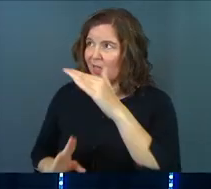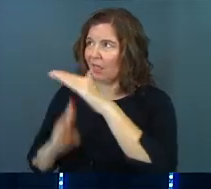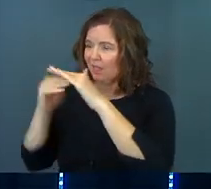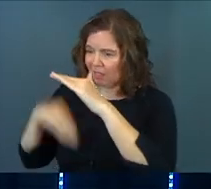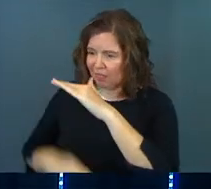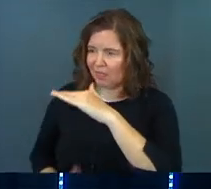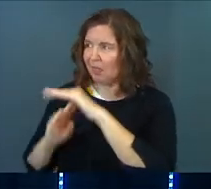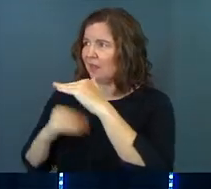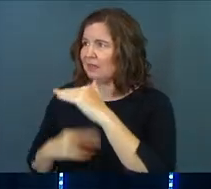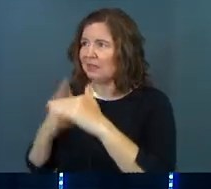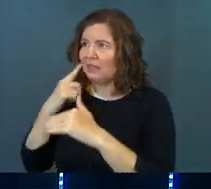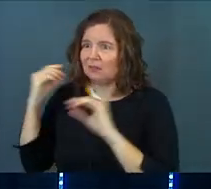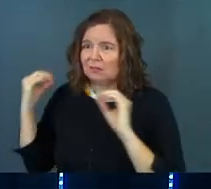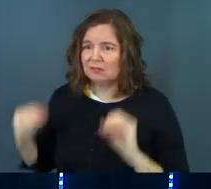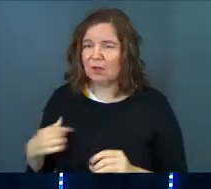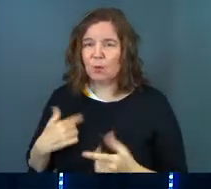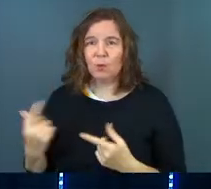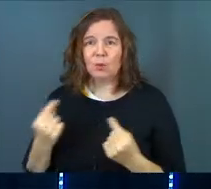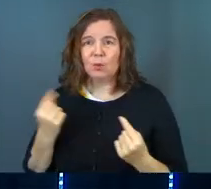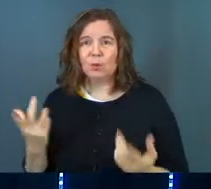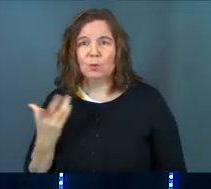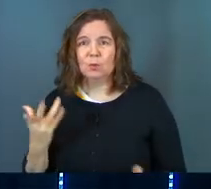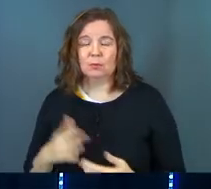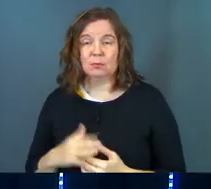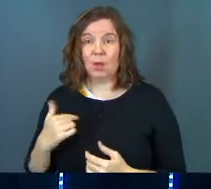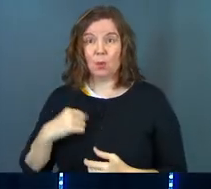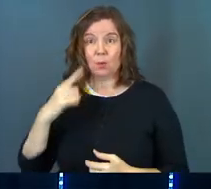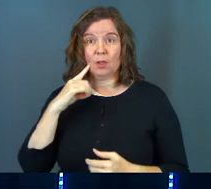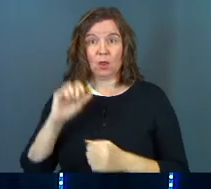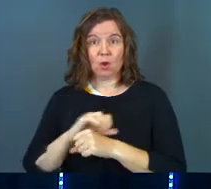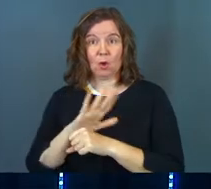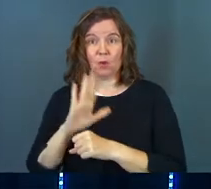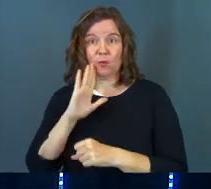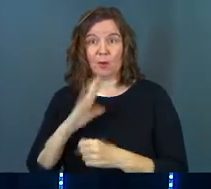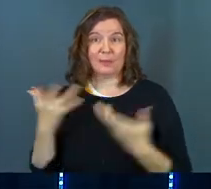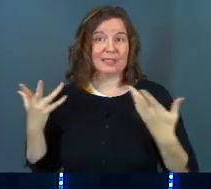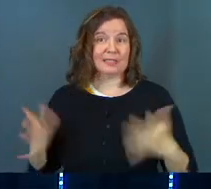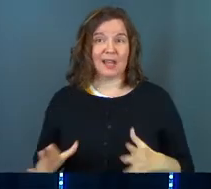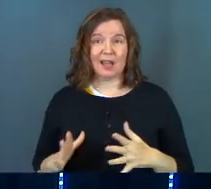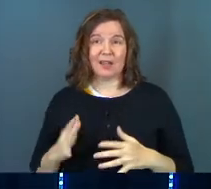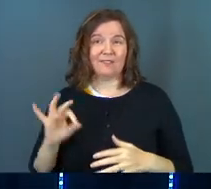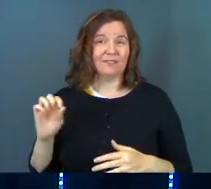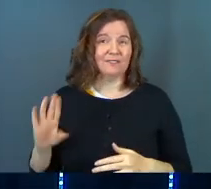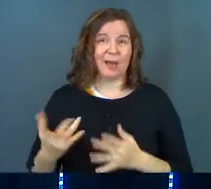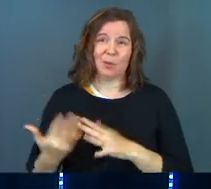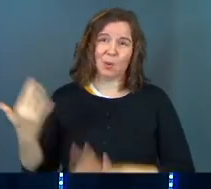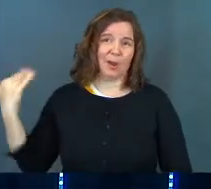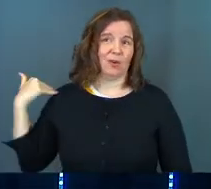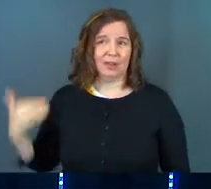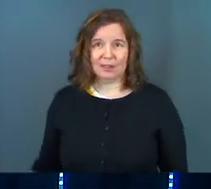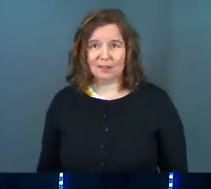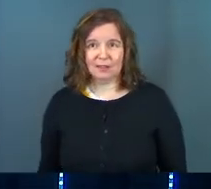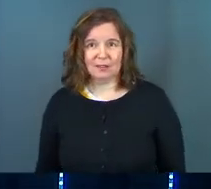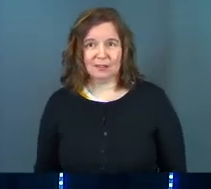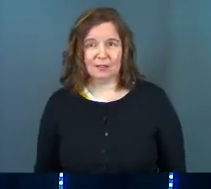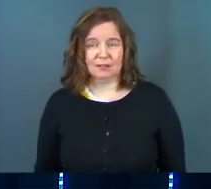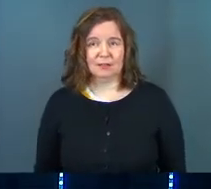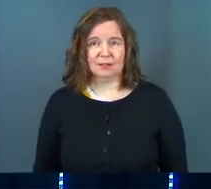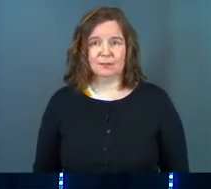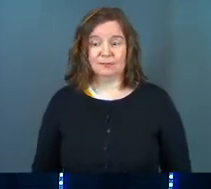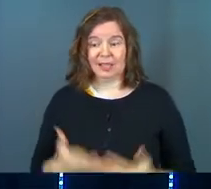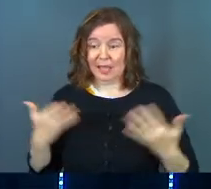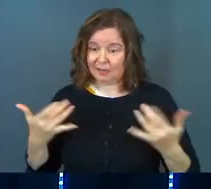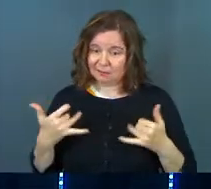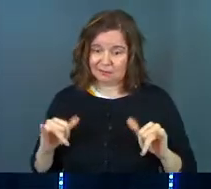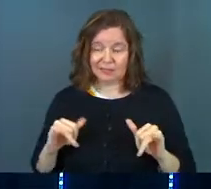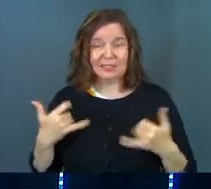bounce off the ceiling, and what do I do about this? And we thought COVID was going to be done February.